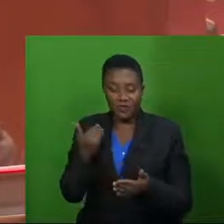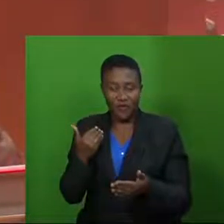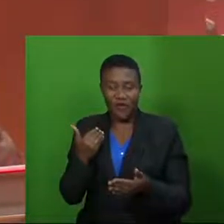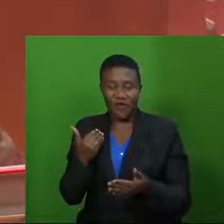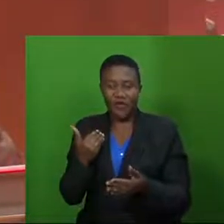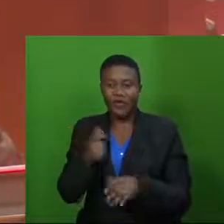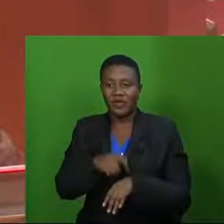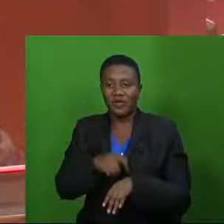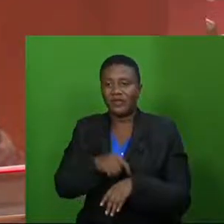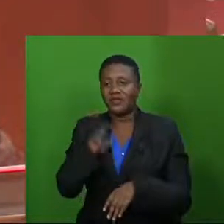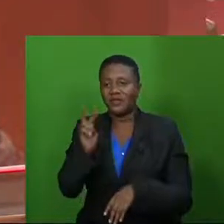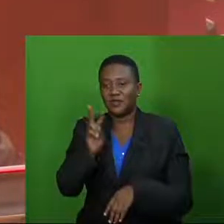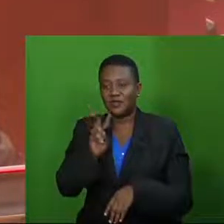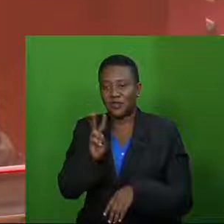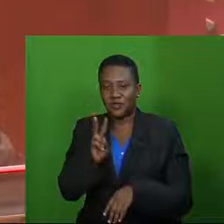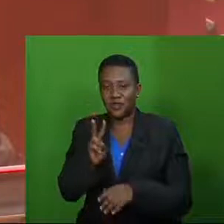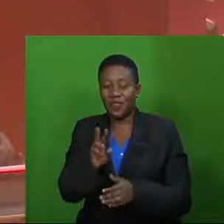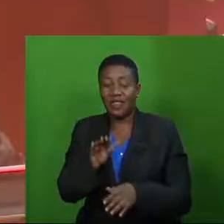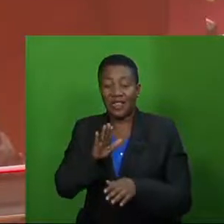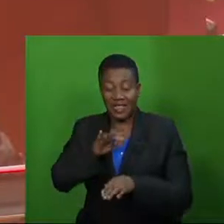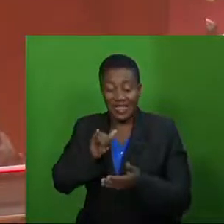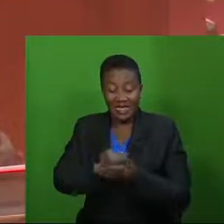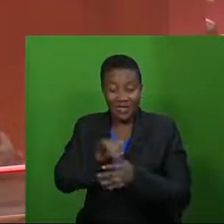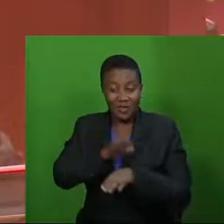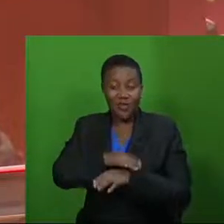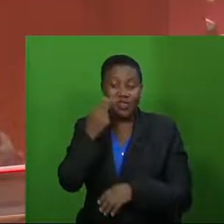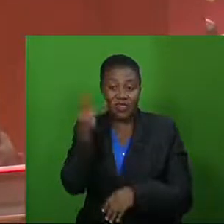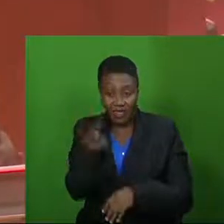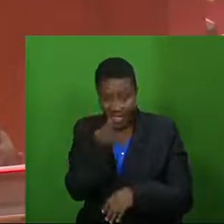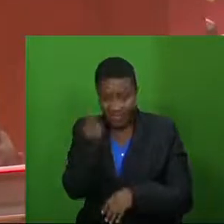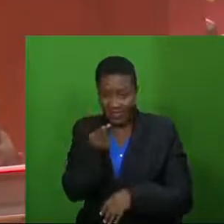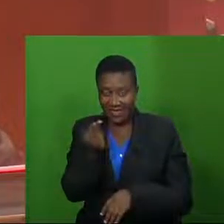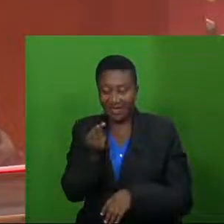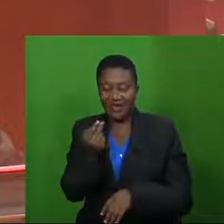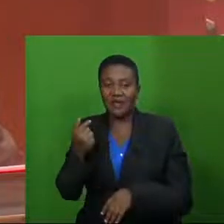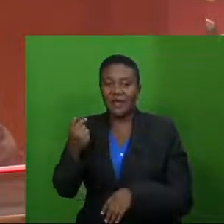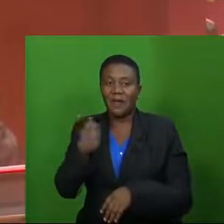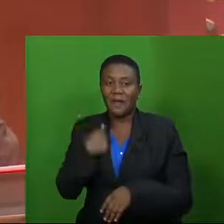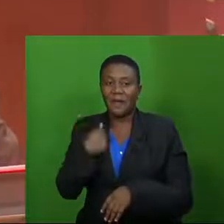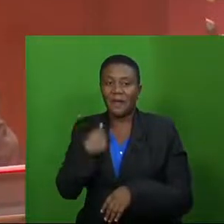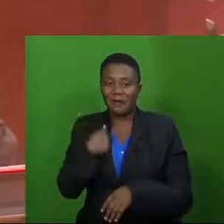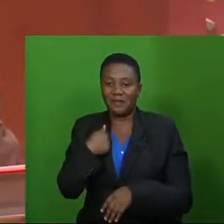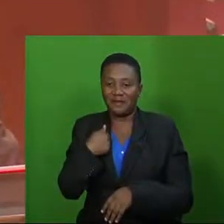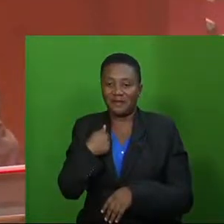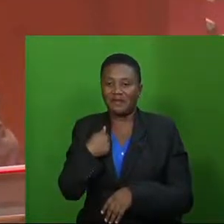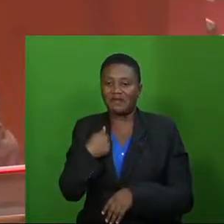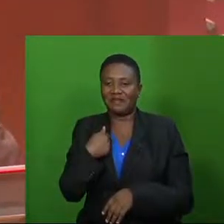But that is for Thursday. The Speaker, I agree with the